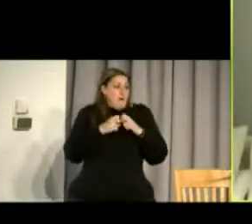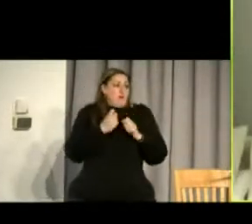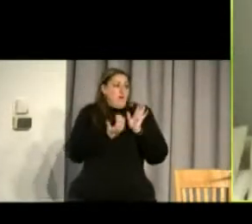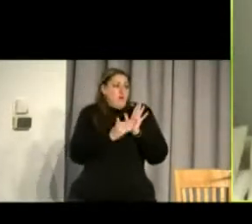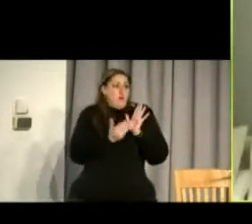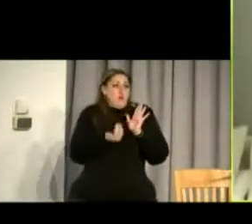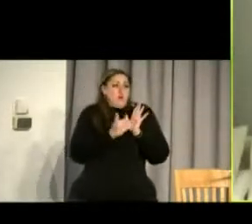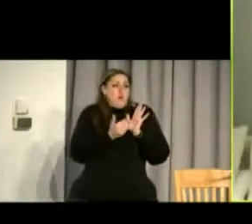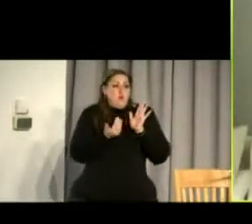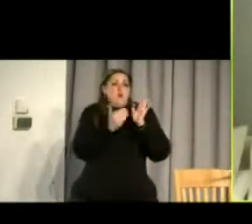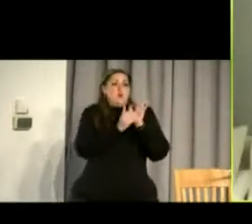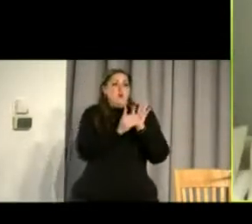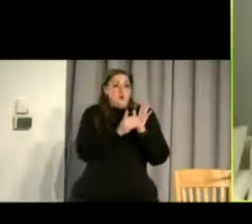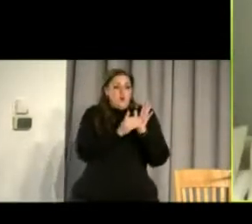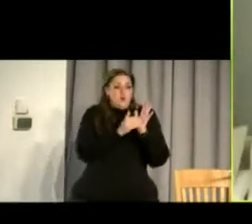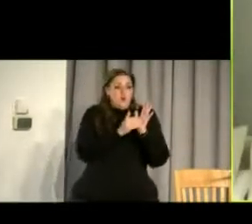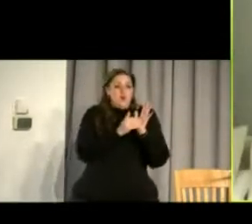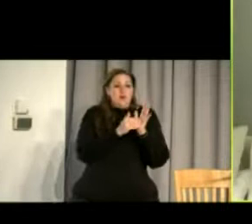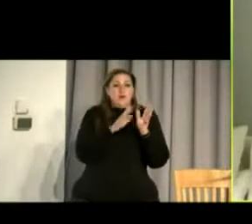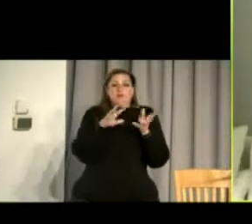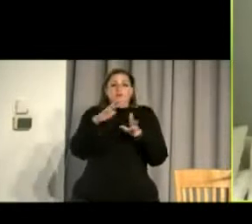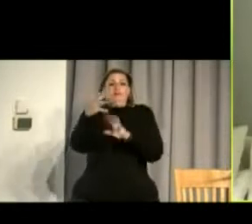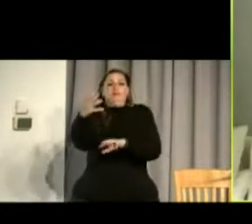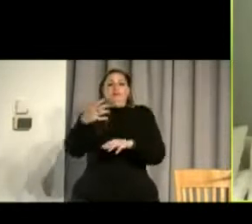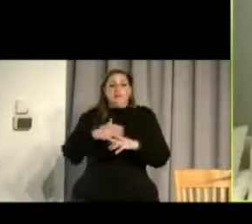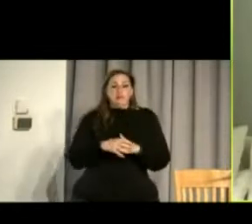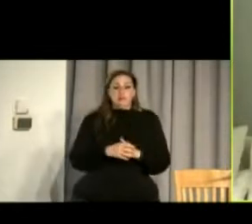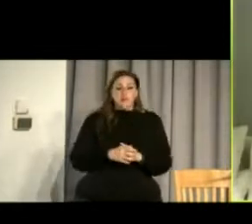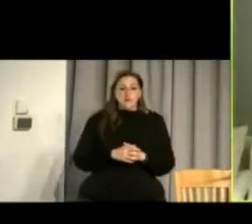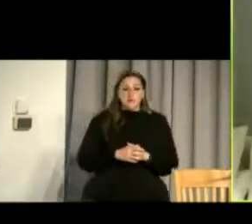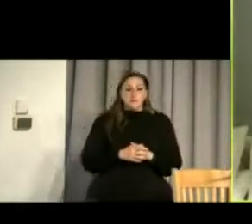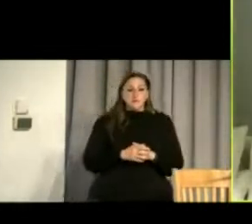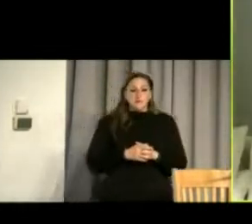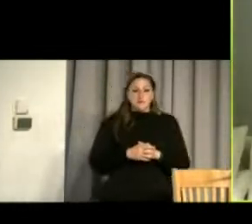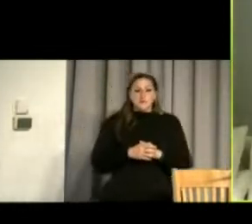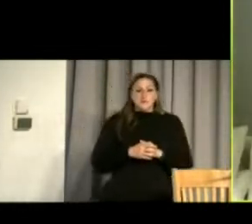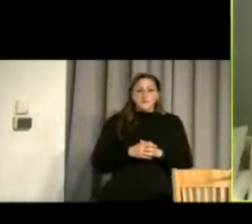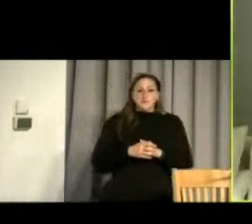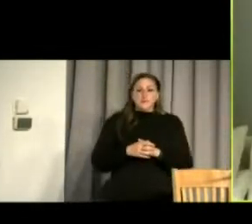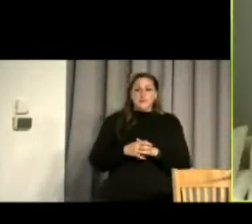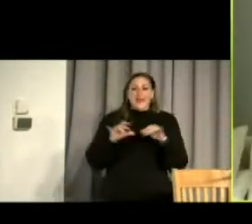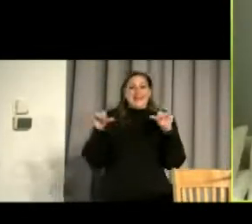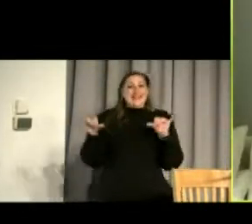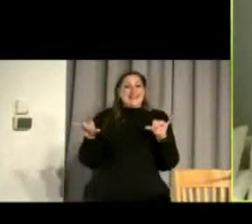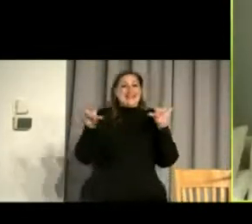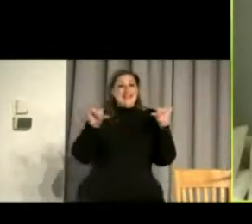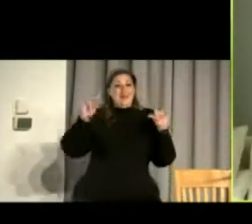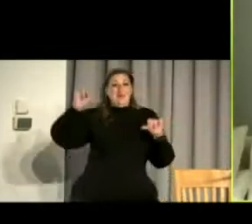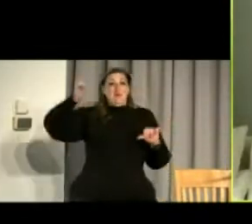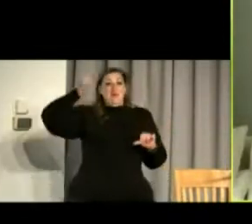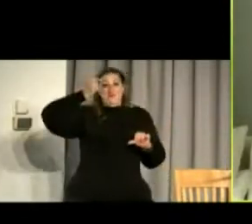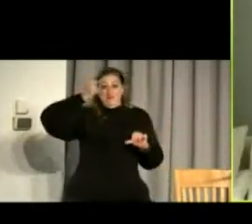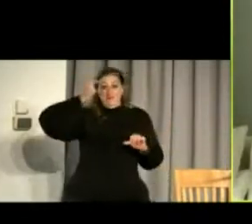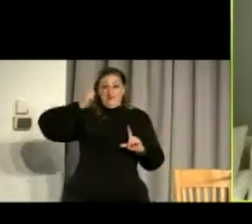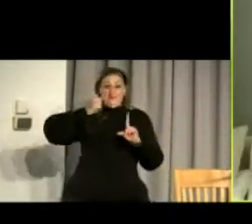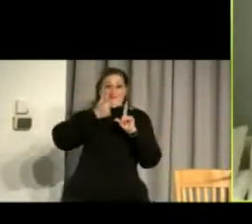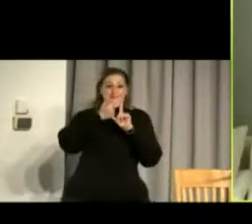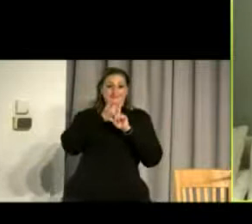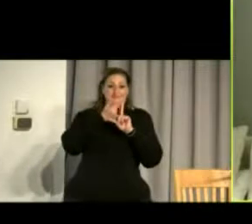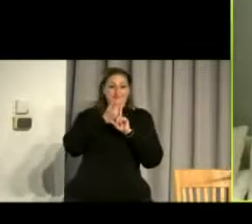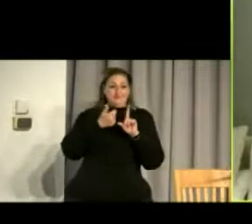in the way of climate crises. The state government has